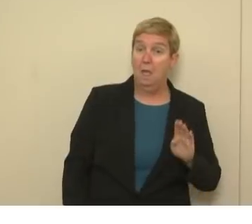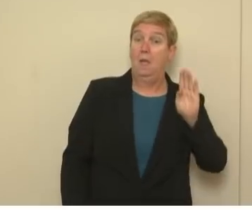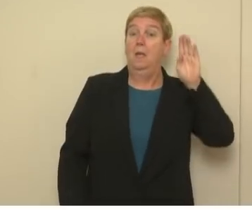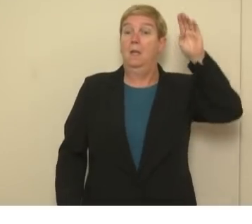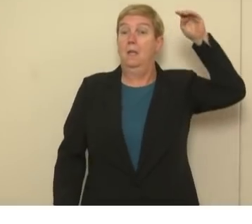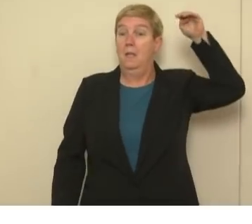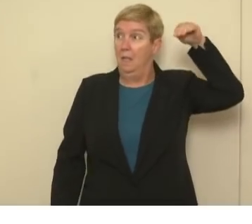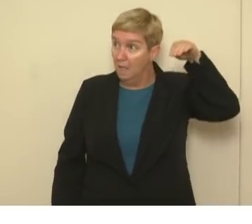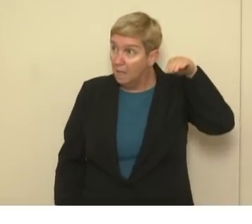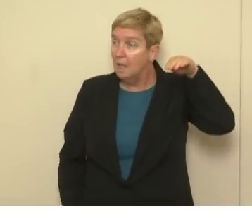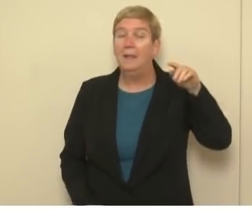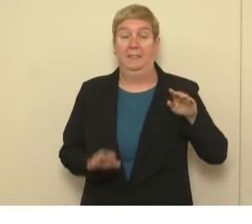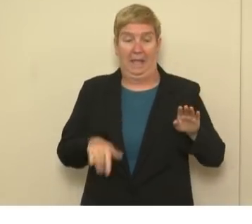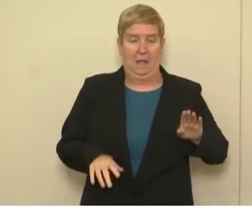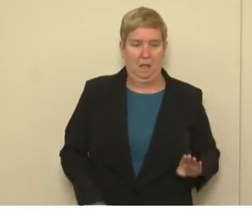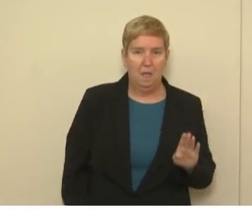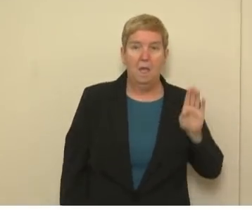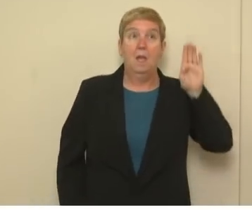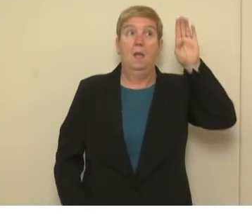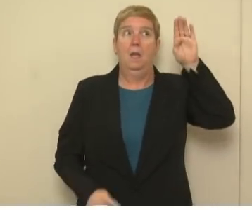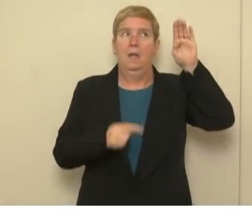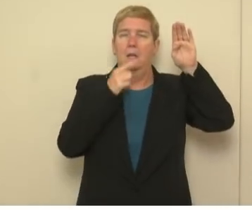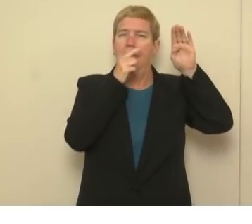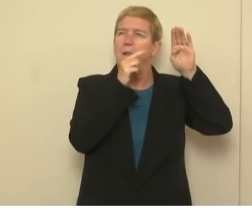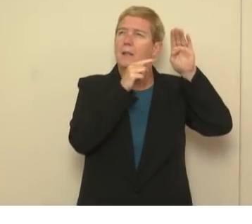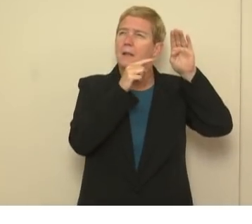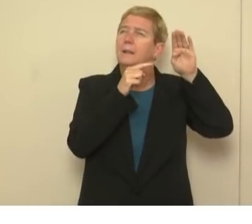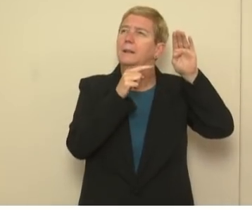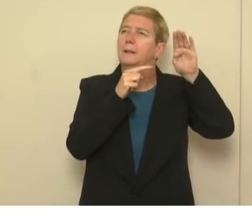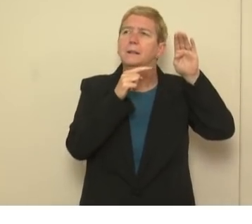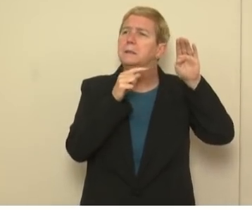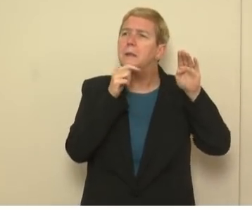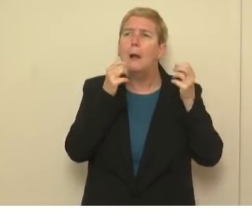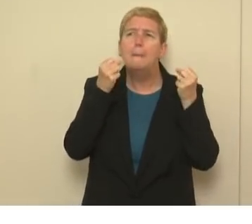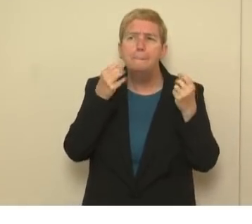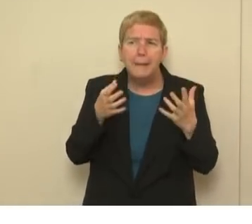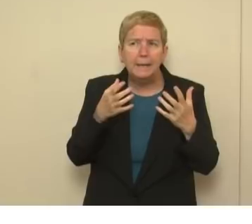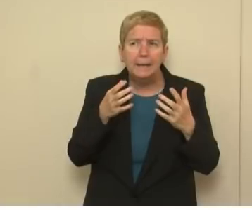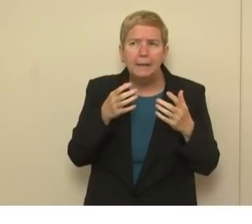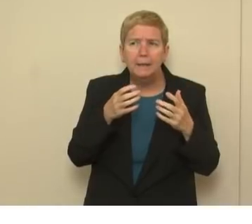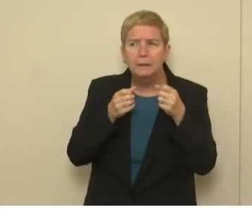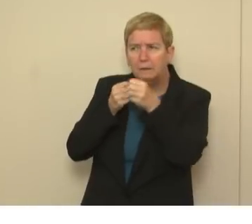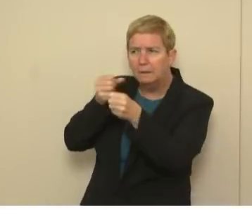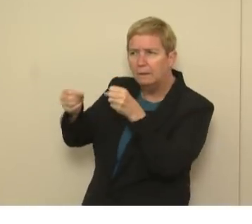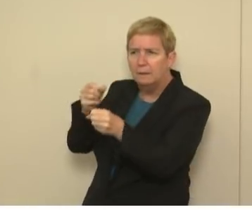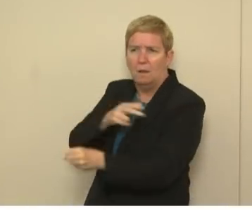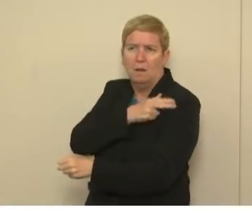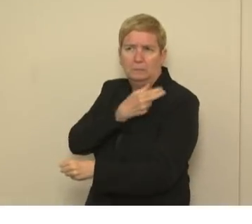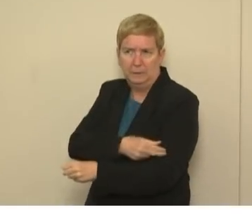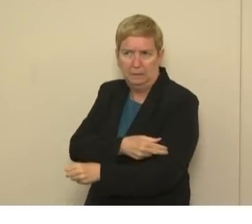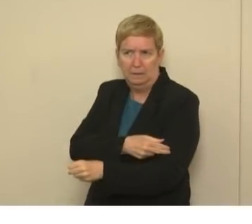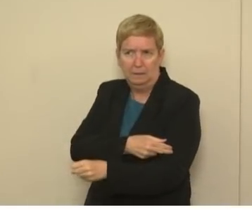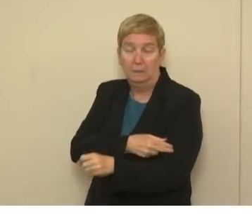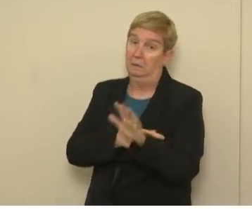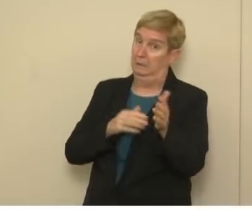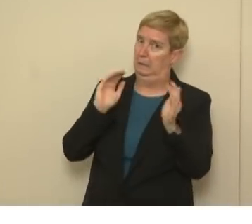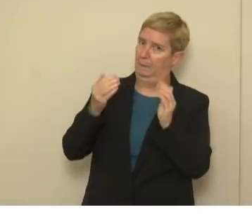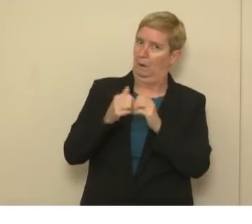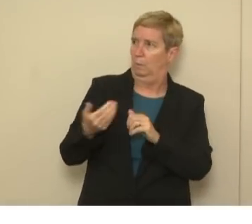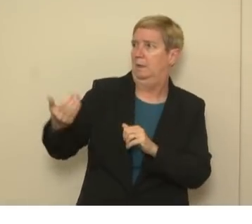was not accompanied by a lot of hospitalizations, or by as many as would have been proportional to last